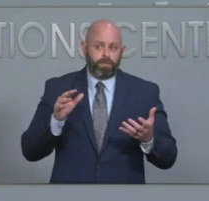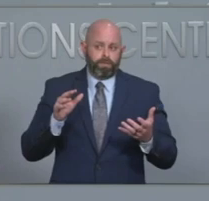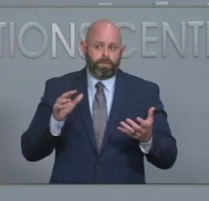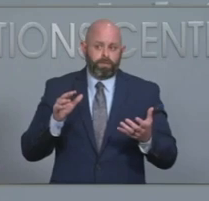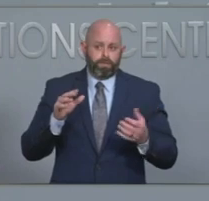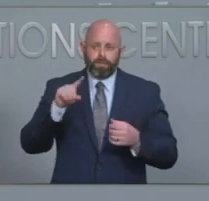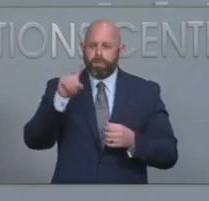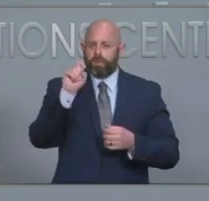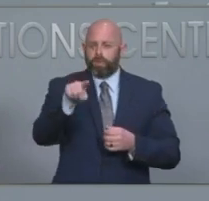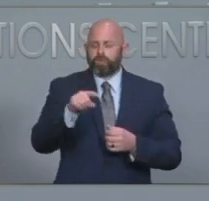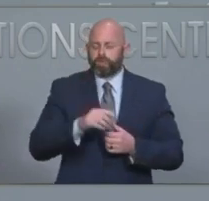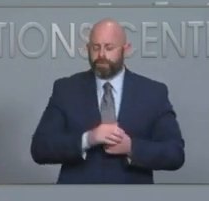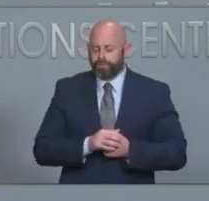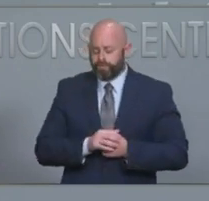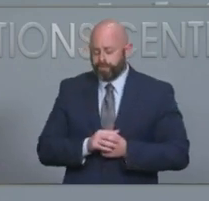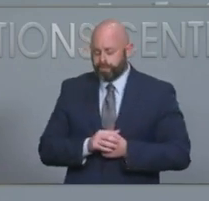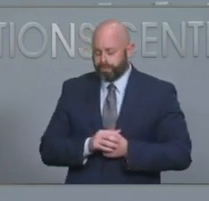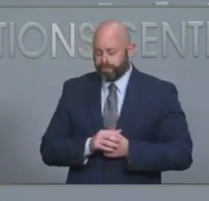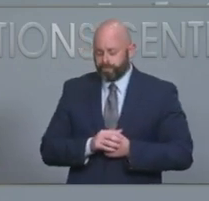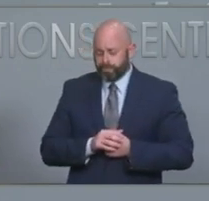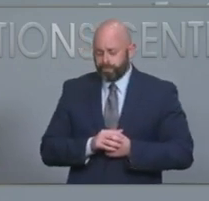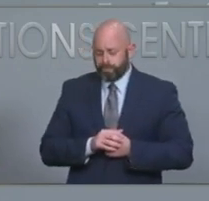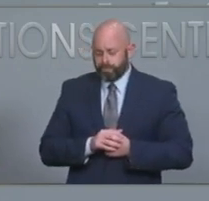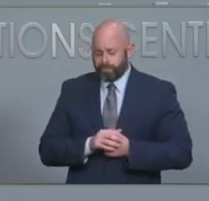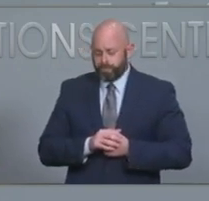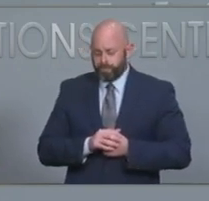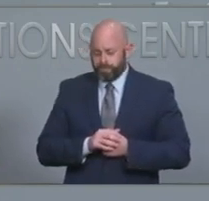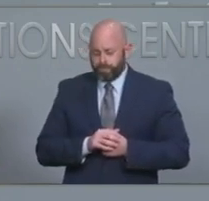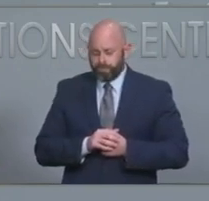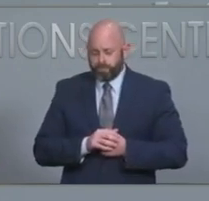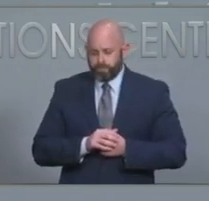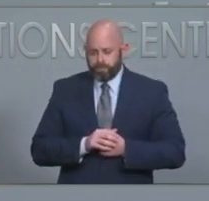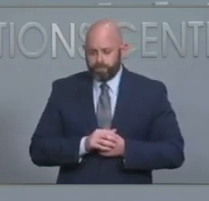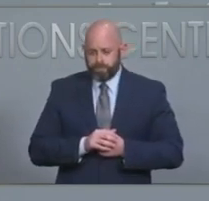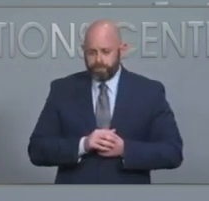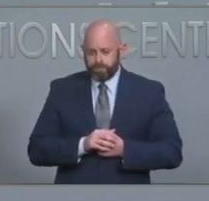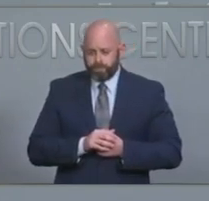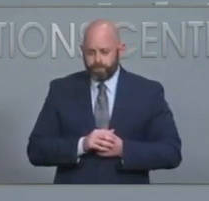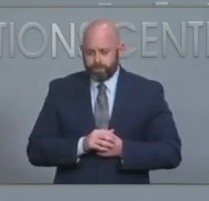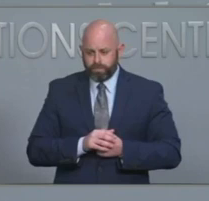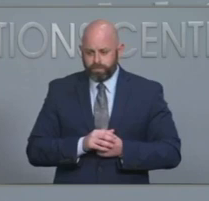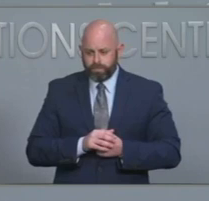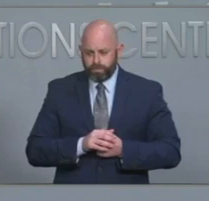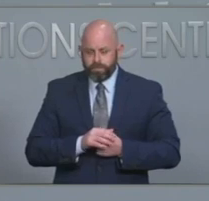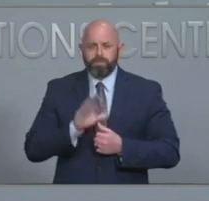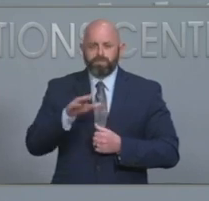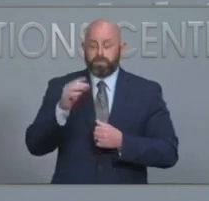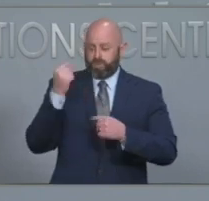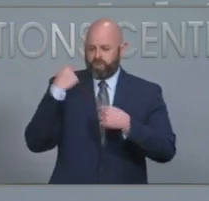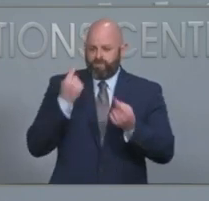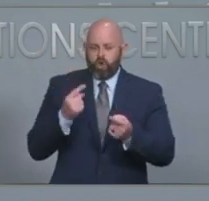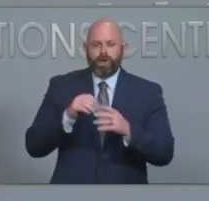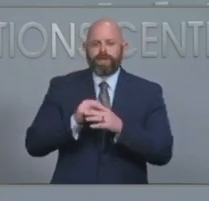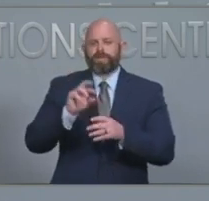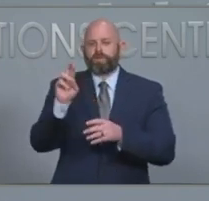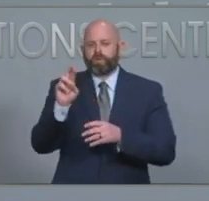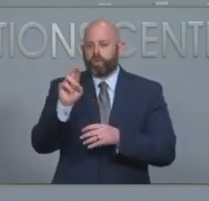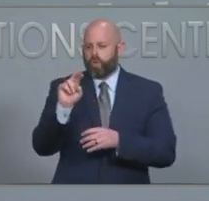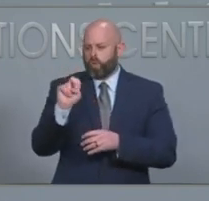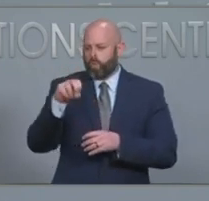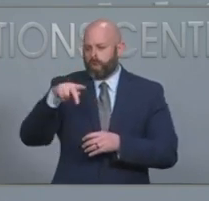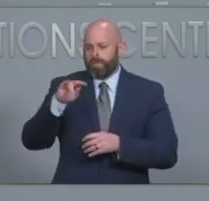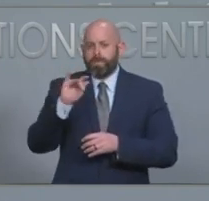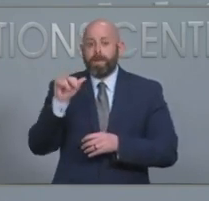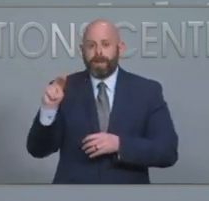What portion of the early voting in the Republican primary came